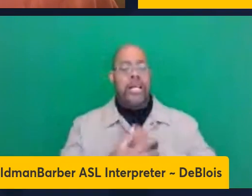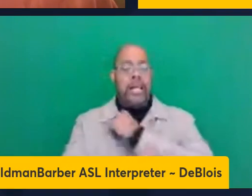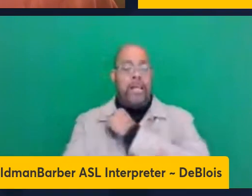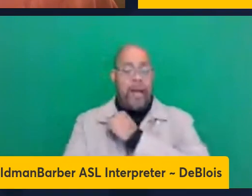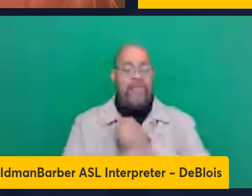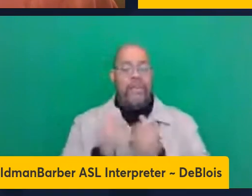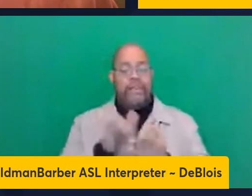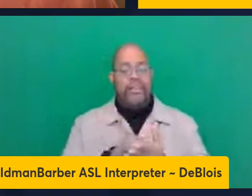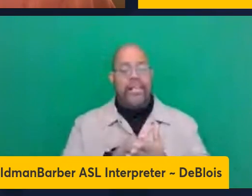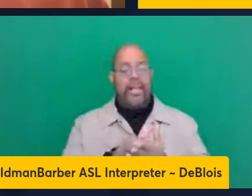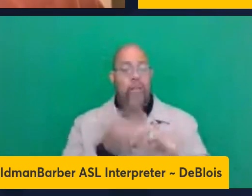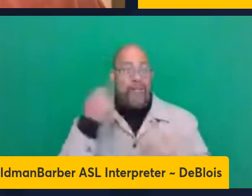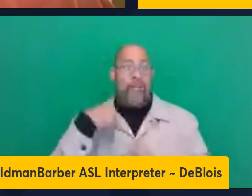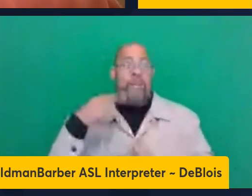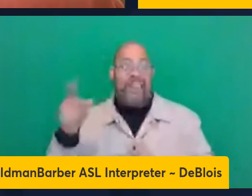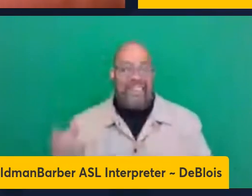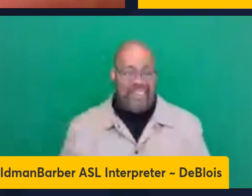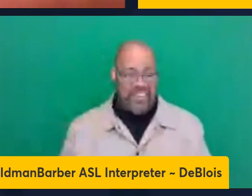waiting for me.